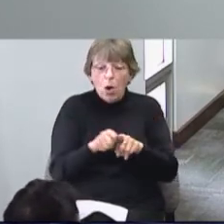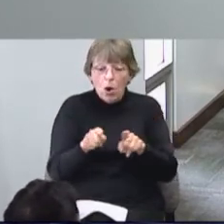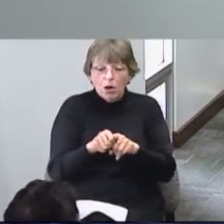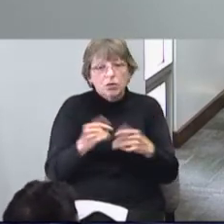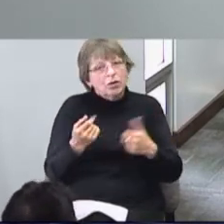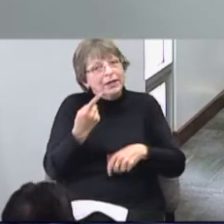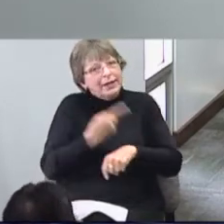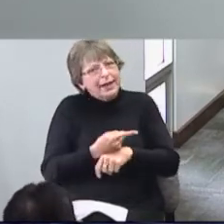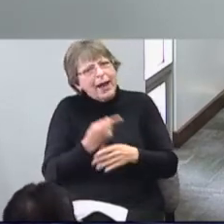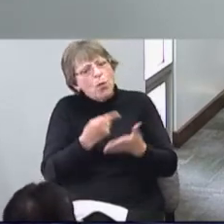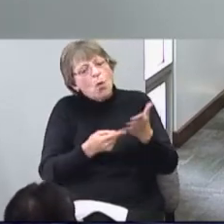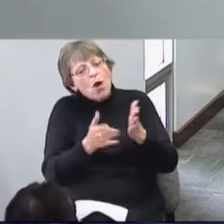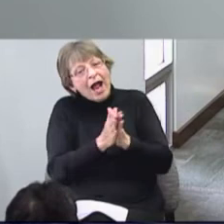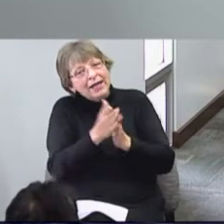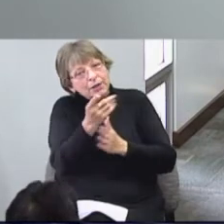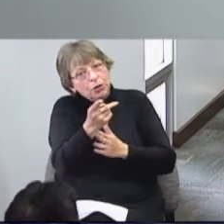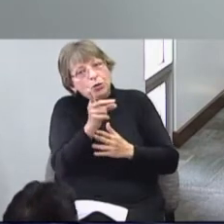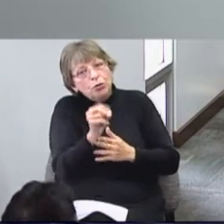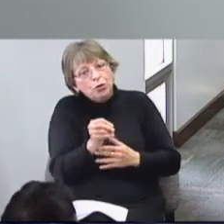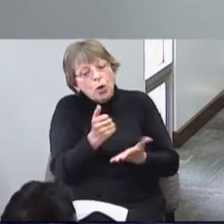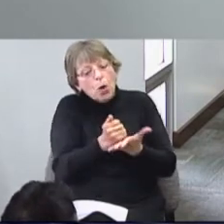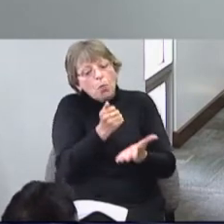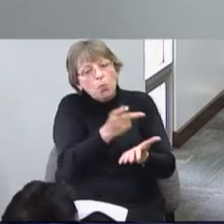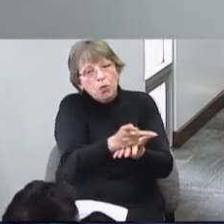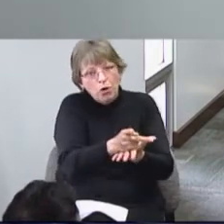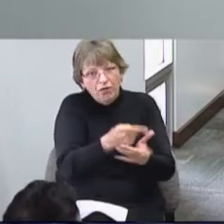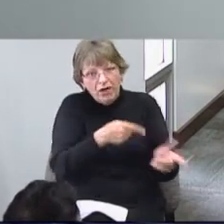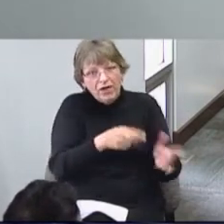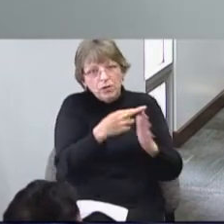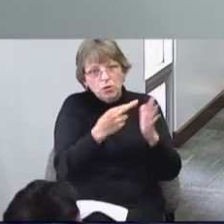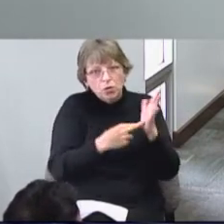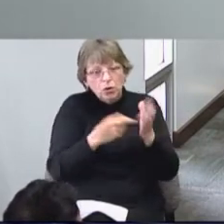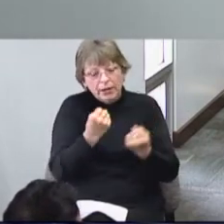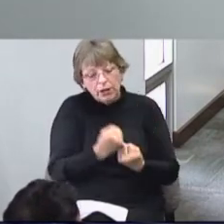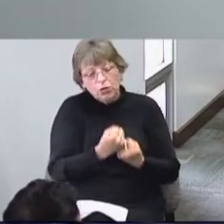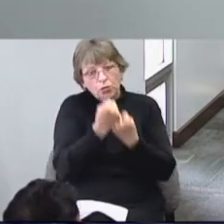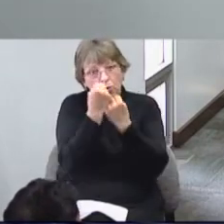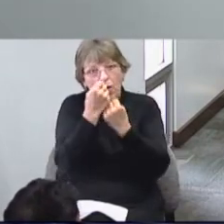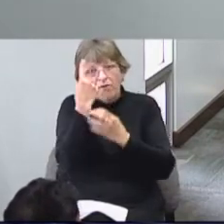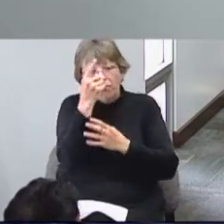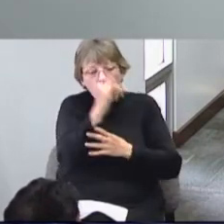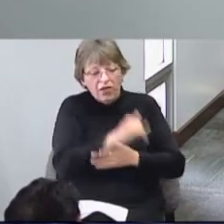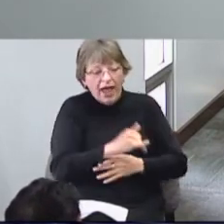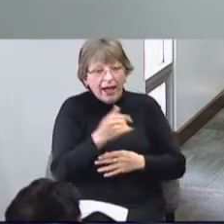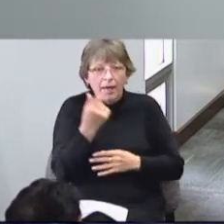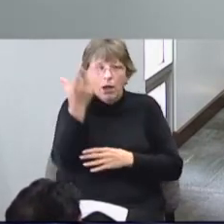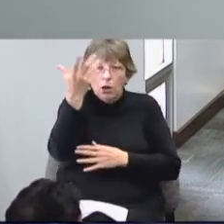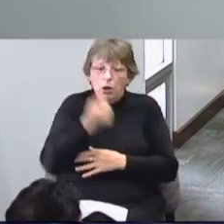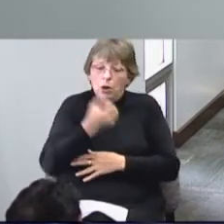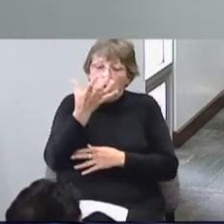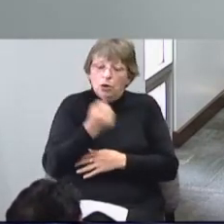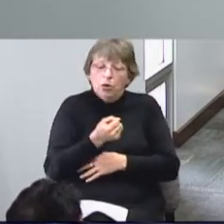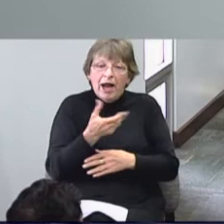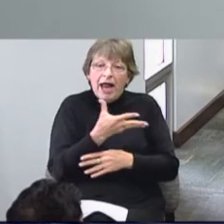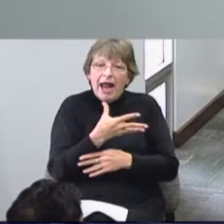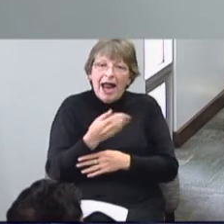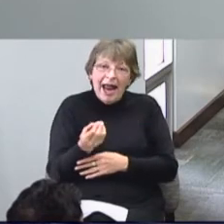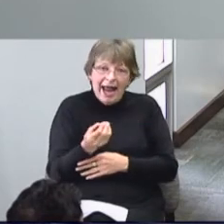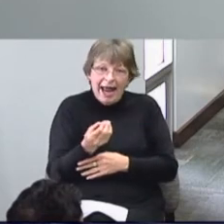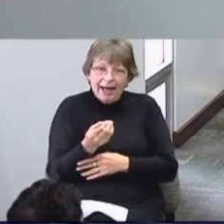the council's being asked to do is approve this resolution of support for the grant, and also committing a match